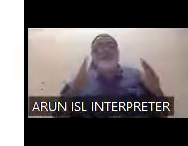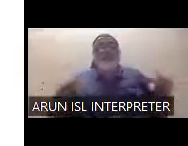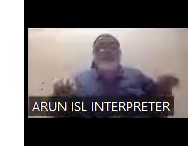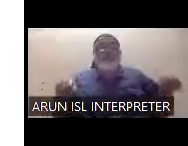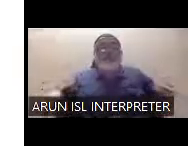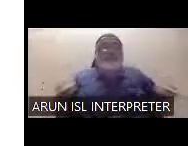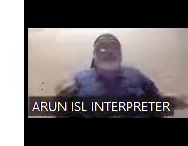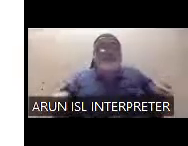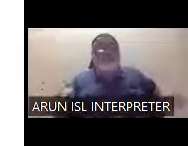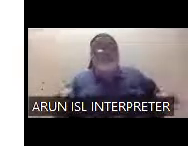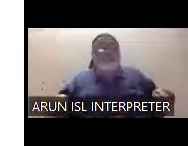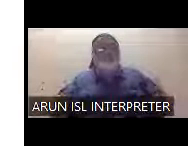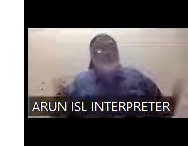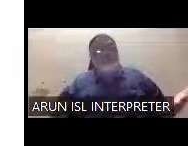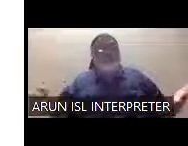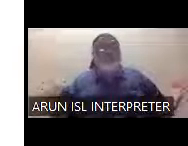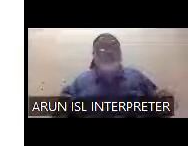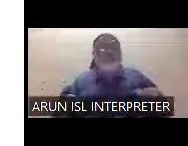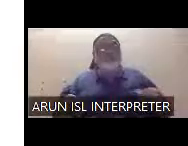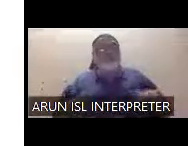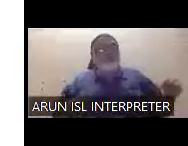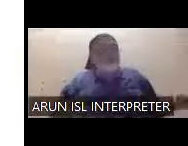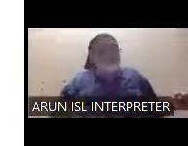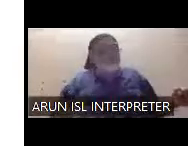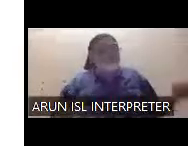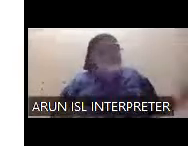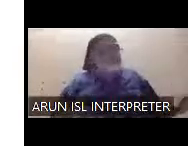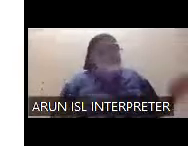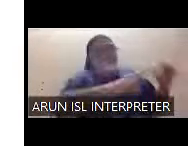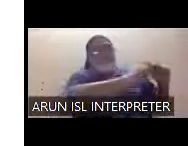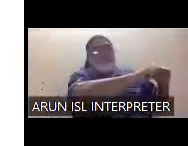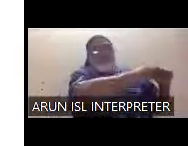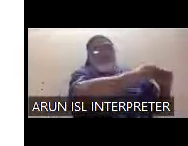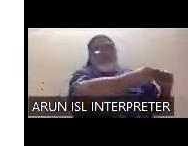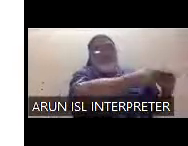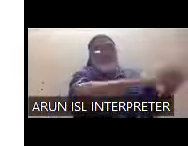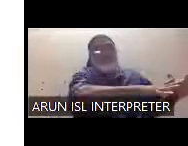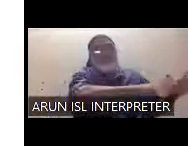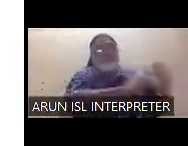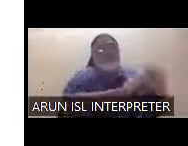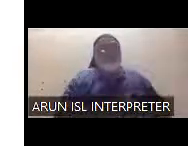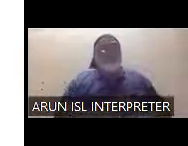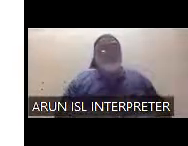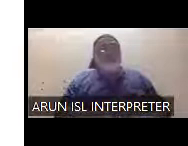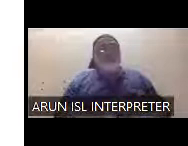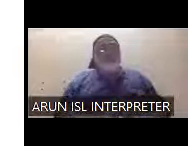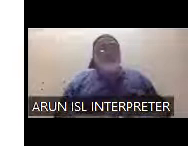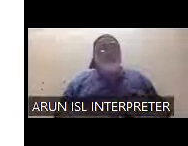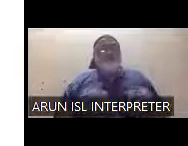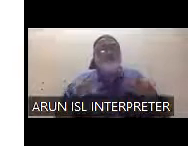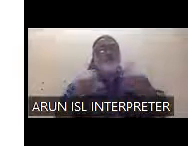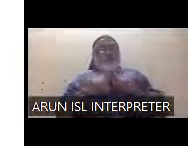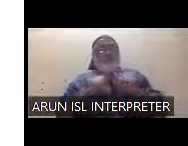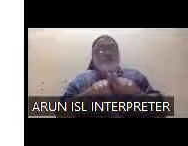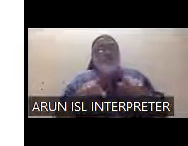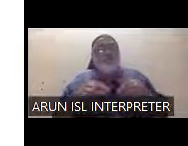rollator, it can be fixed. They can be placed to secure those as the person is traveling. And there should be also things